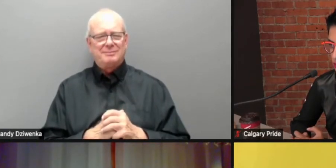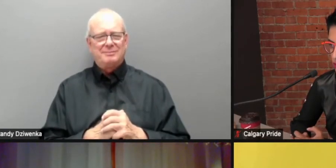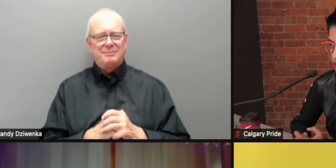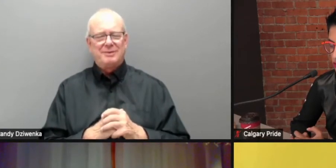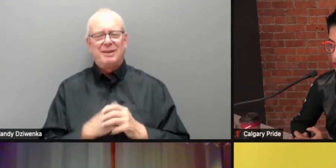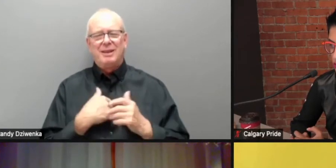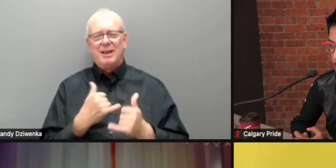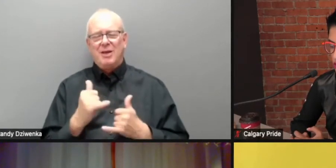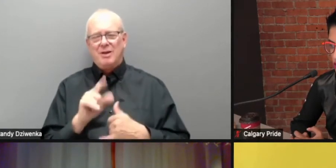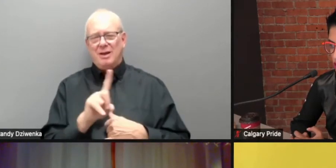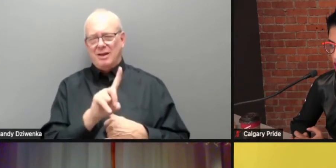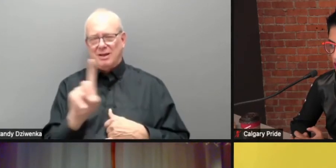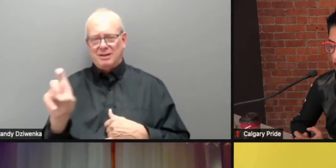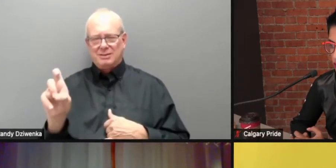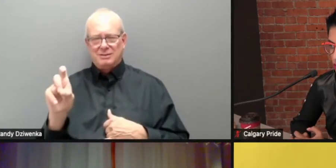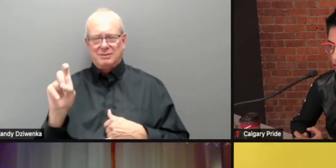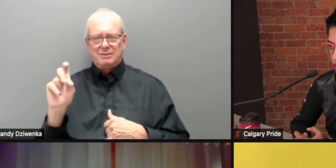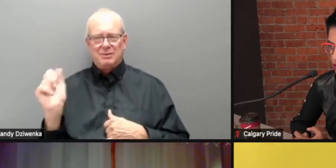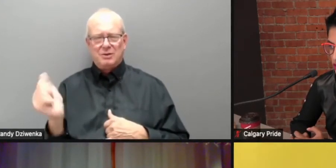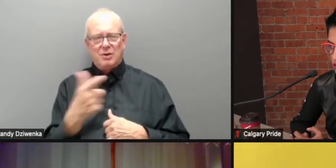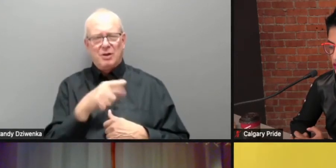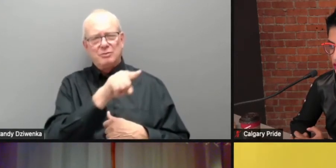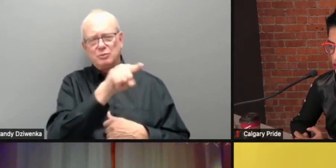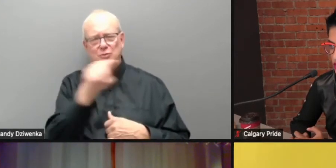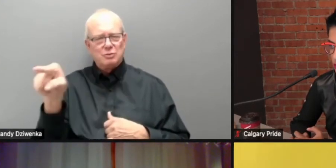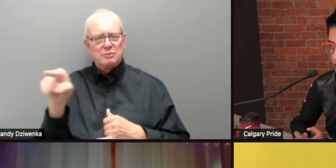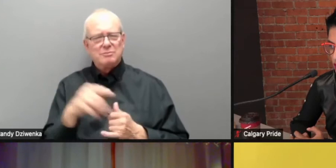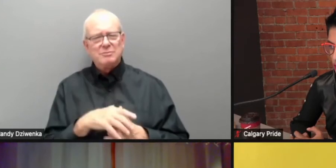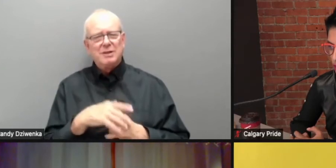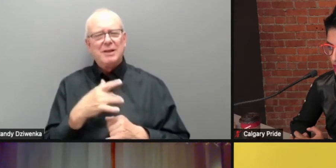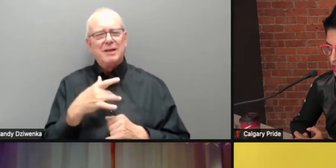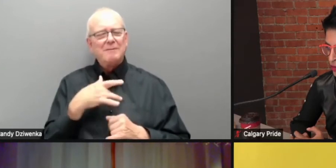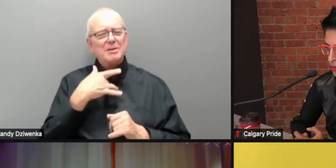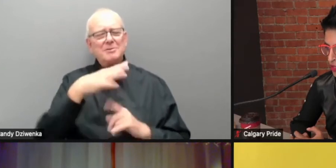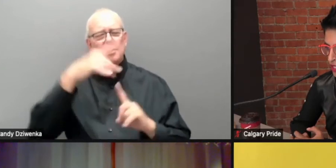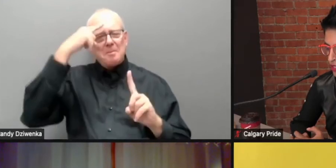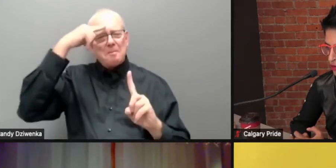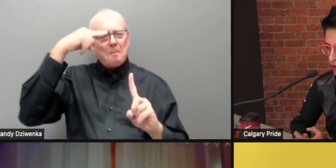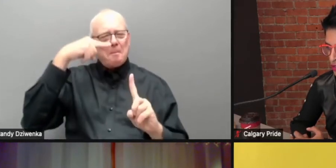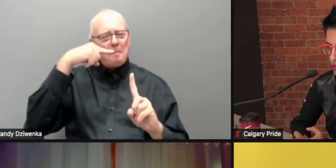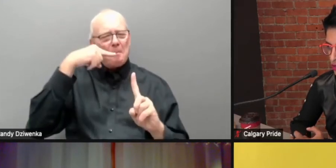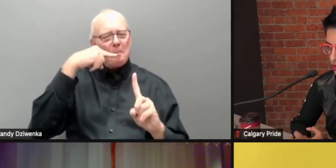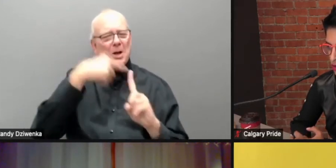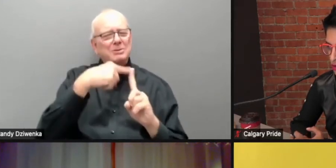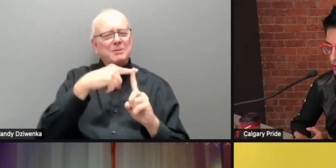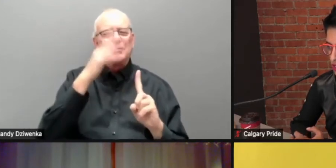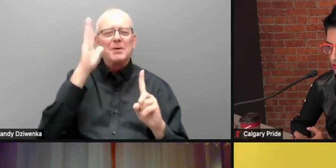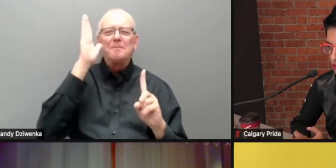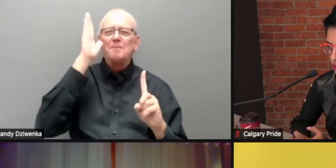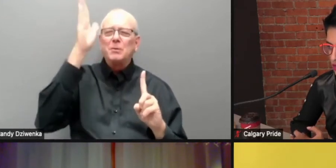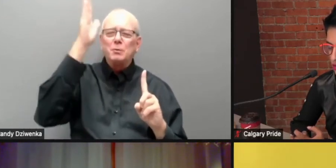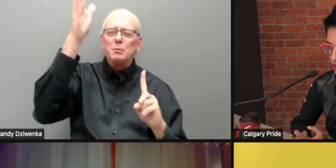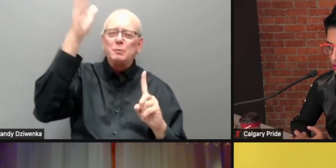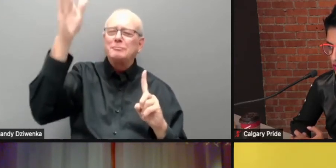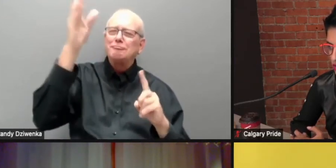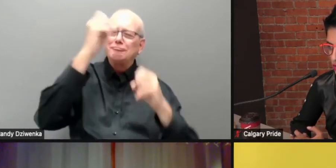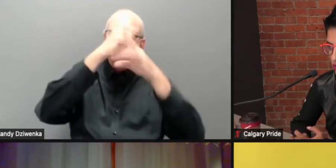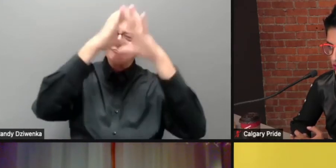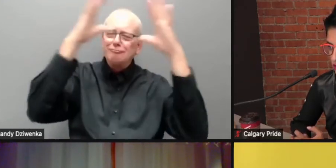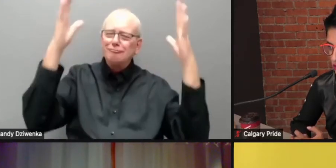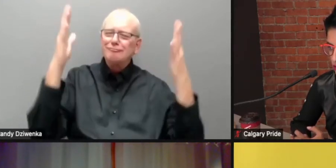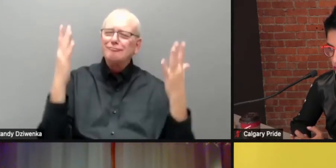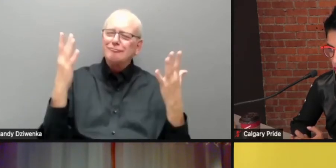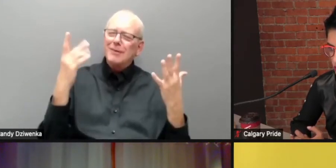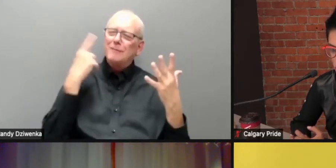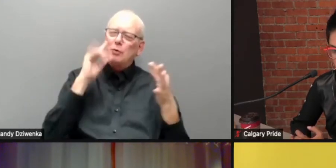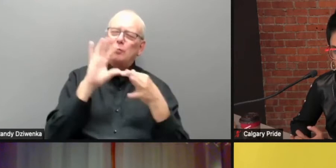optimistic about the future for the QT BIPOC community across the globe? And maybe we'll start